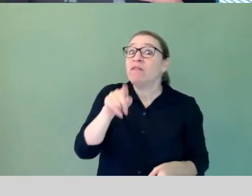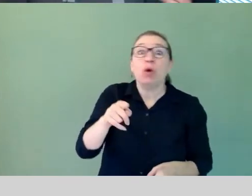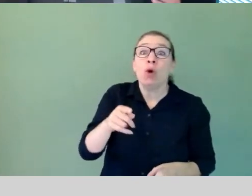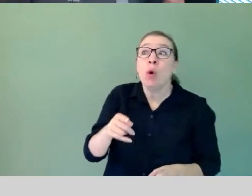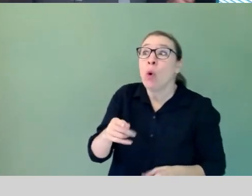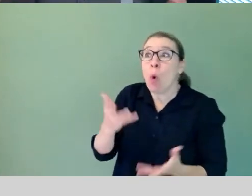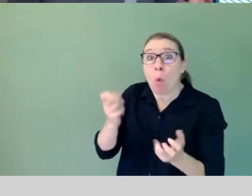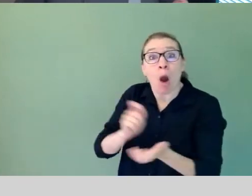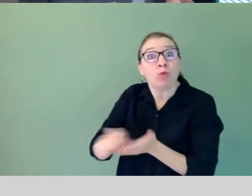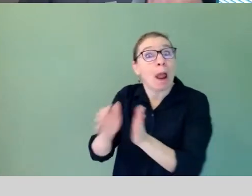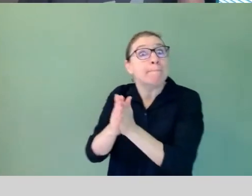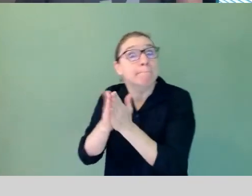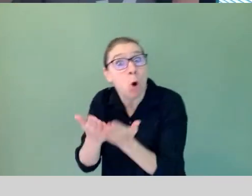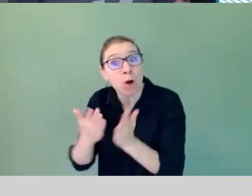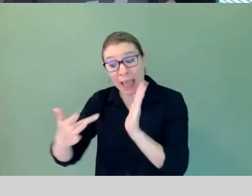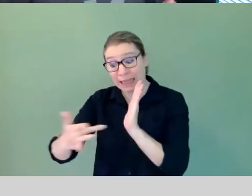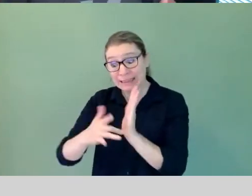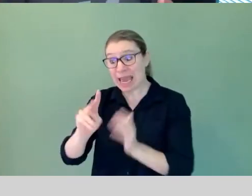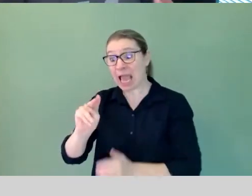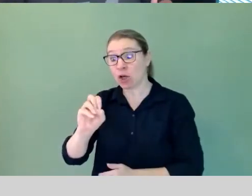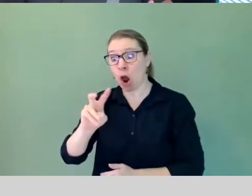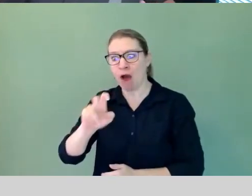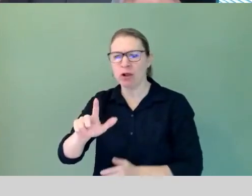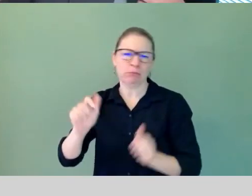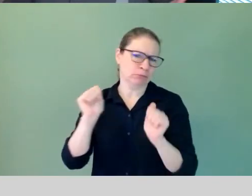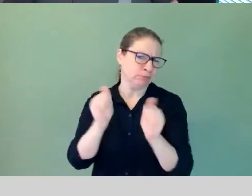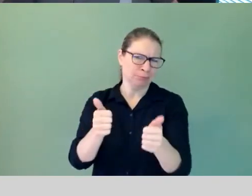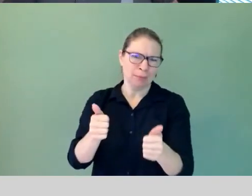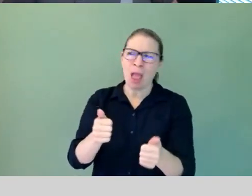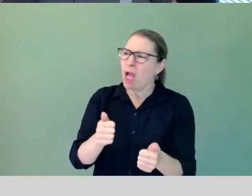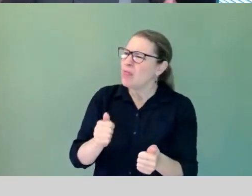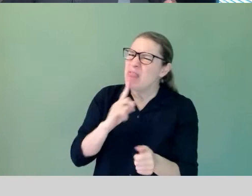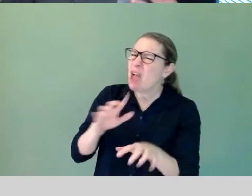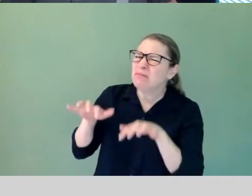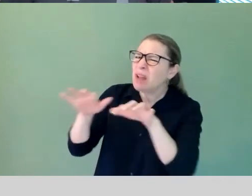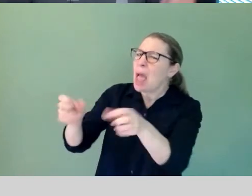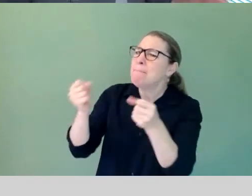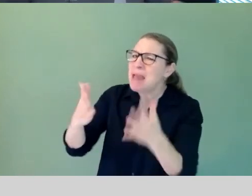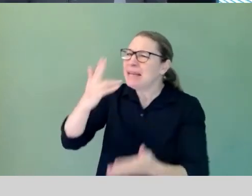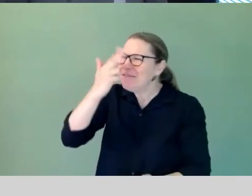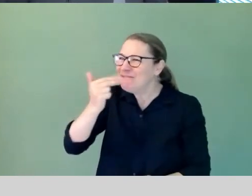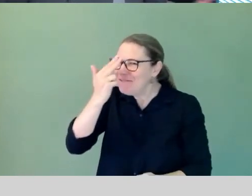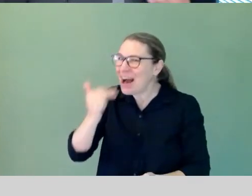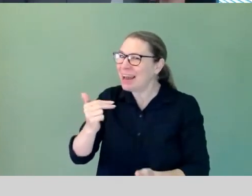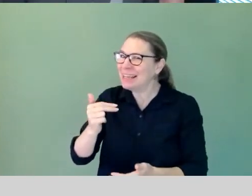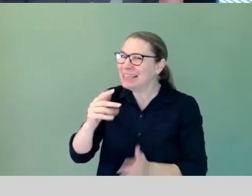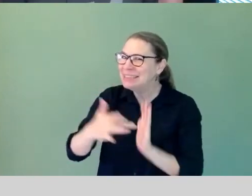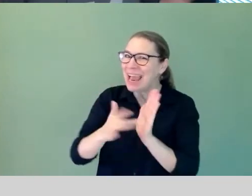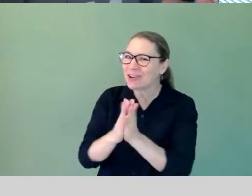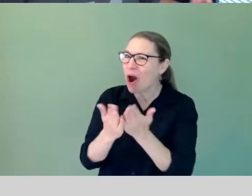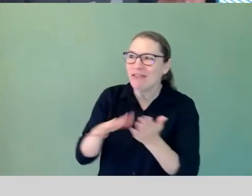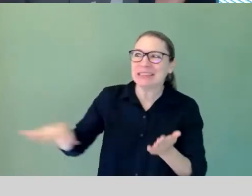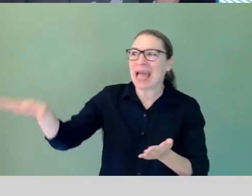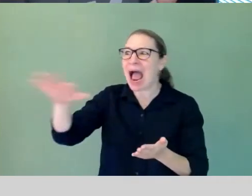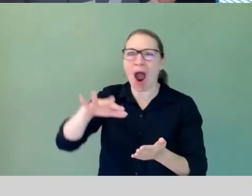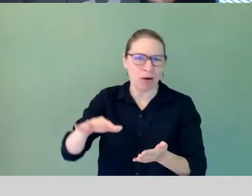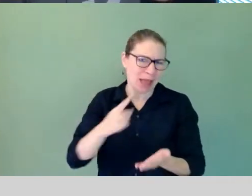There's a lot of really funny technical novels that are out there, and I really highly recommend you reading some and looking into them. But